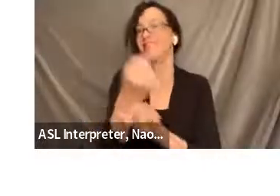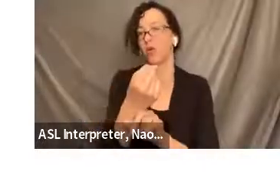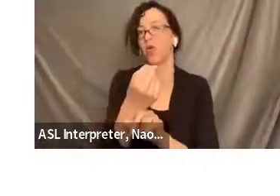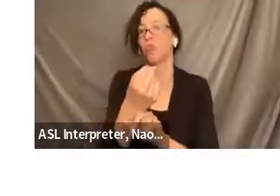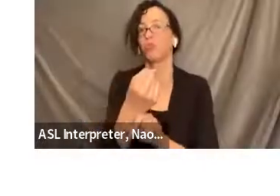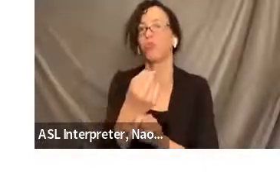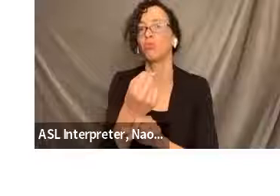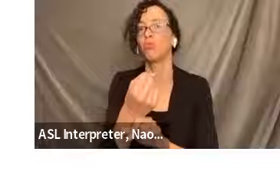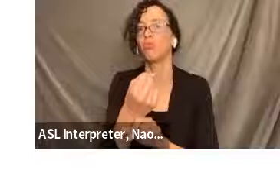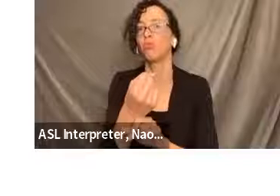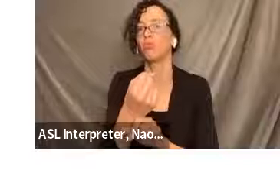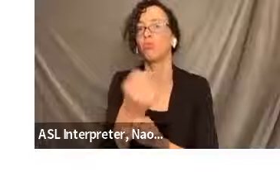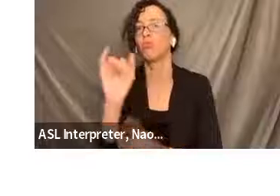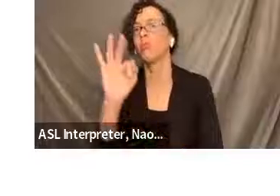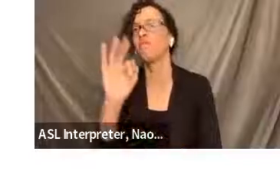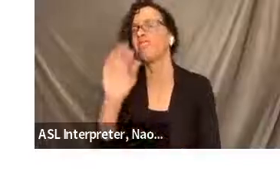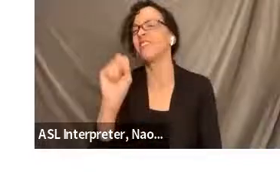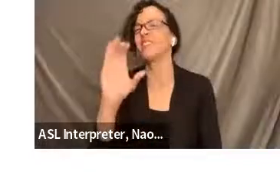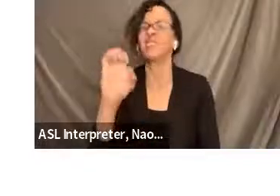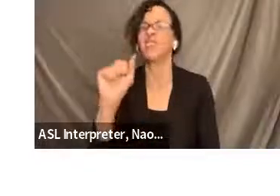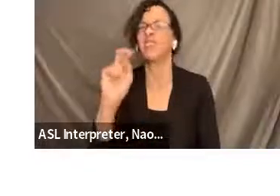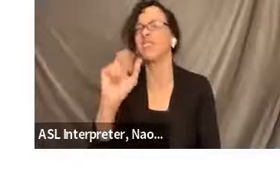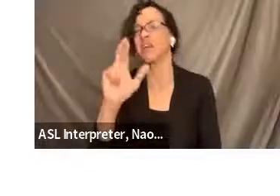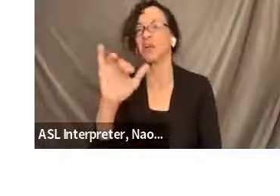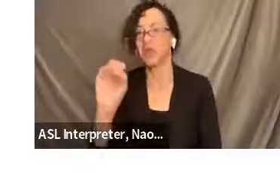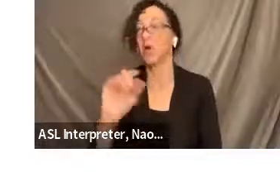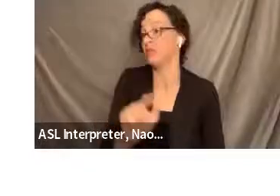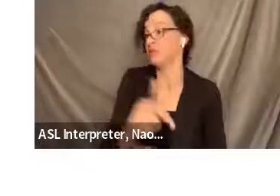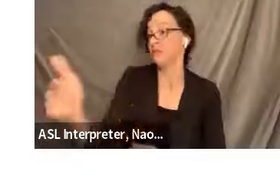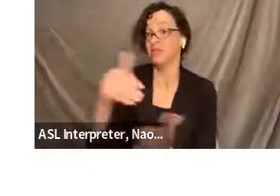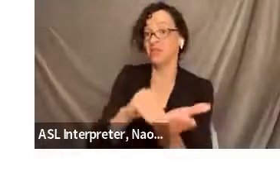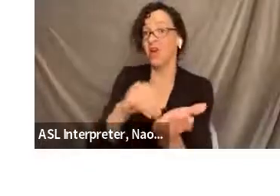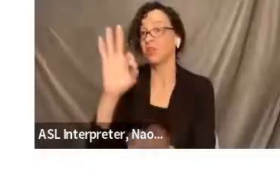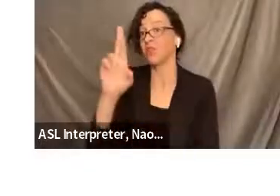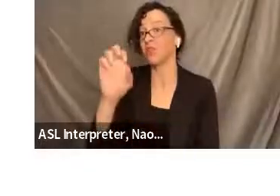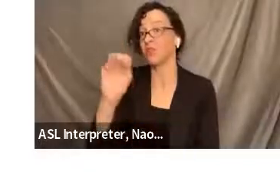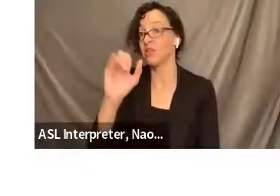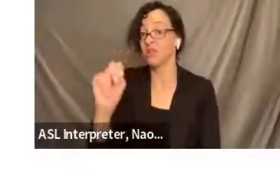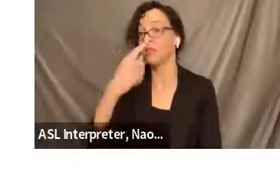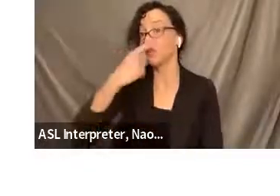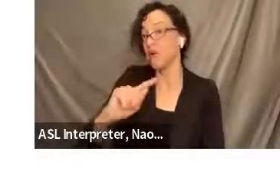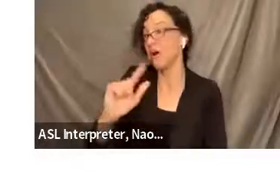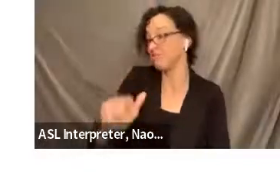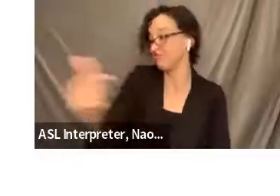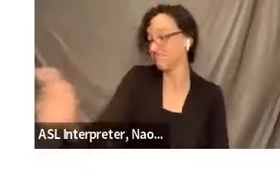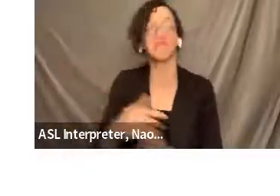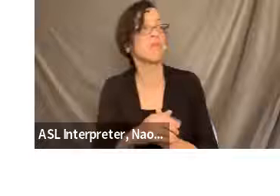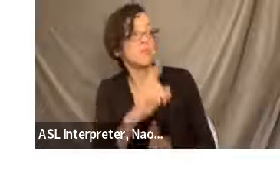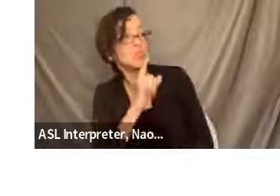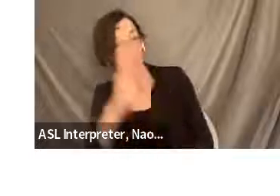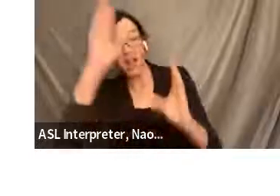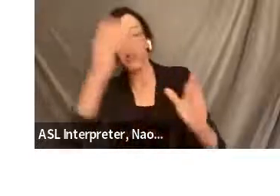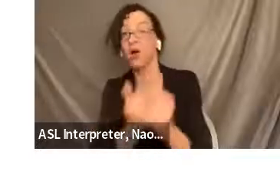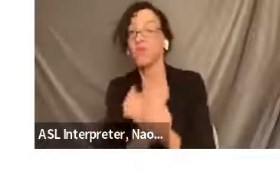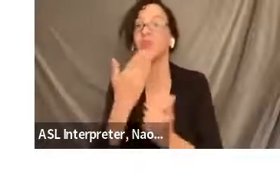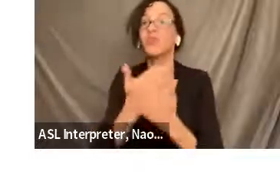the baton to you. So if you would like to take the scenarios, that'd be great. Sure. Hello, everyone. Good evening. Just to